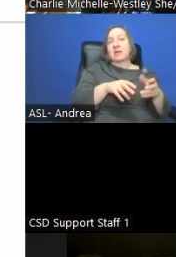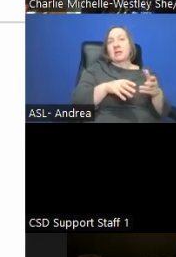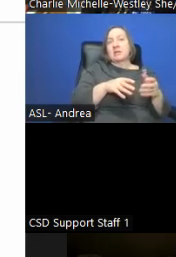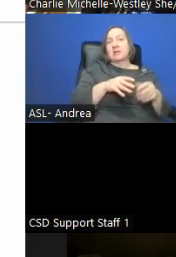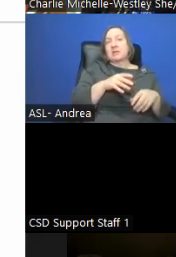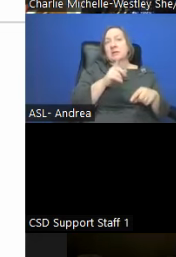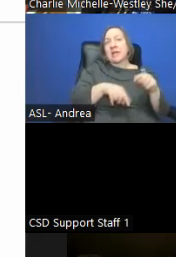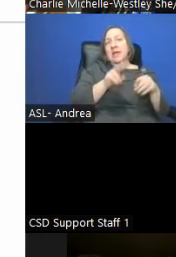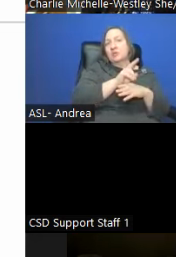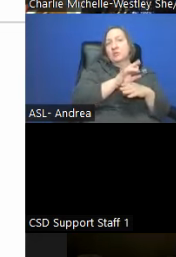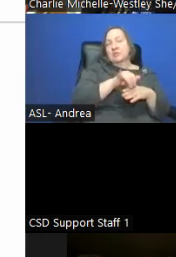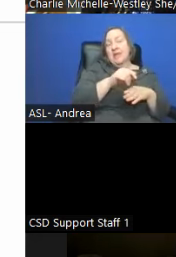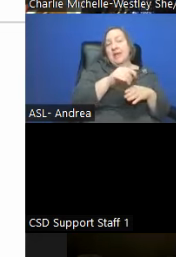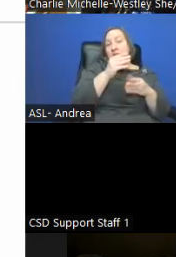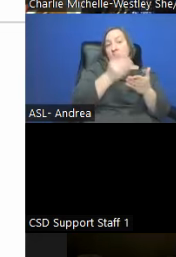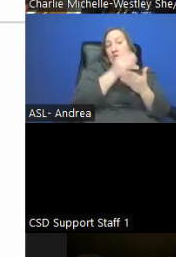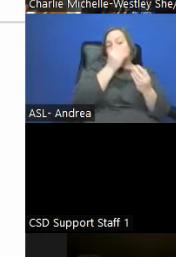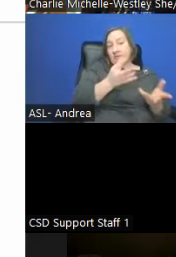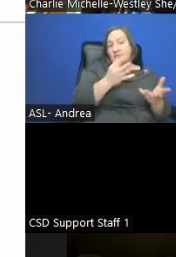to determine findings.